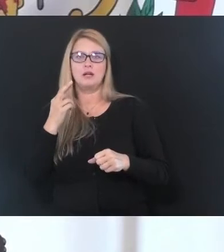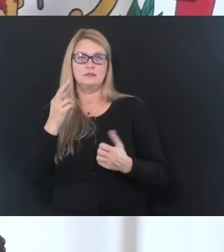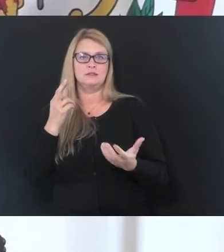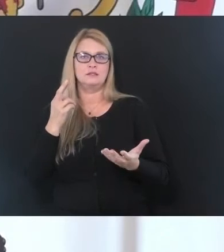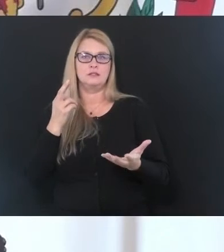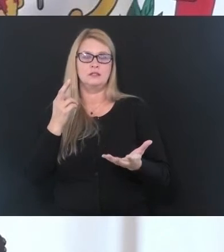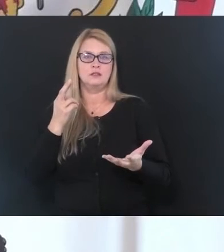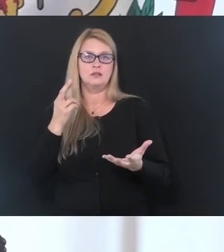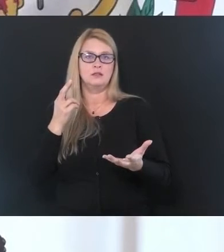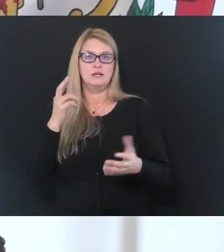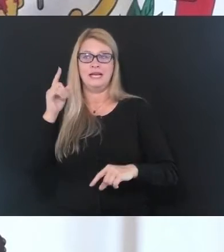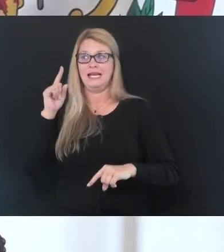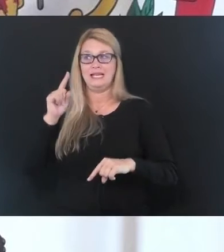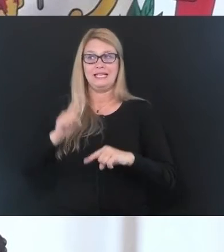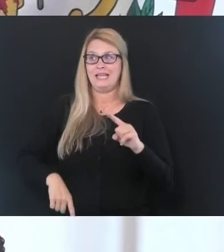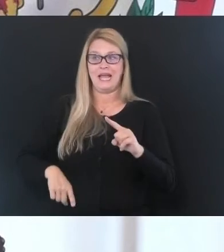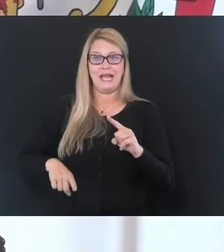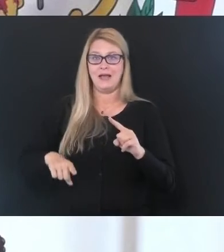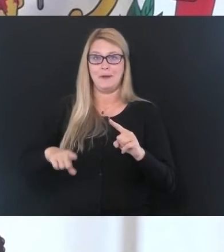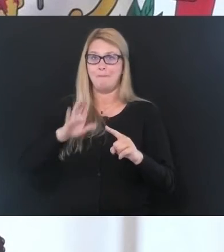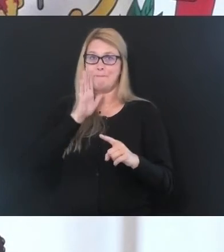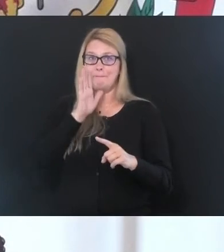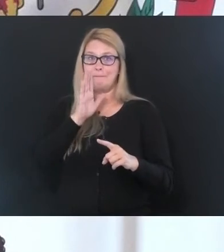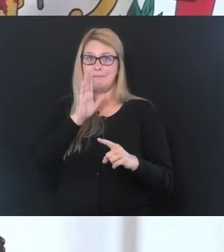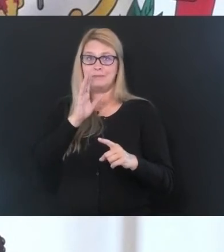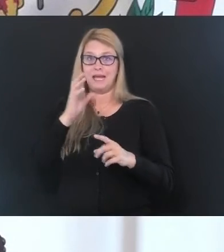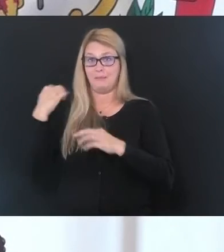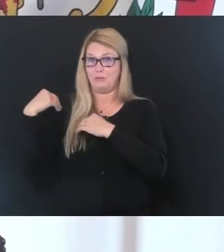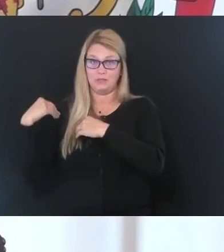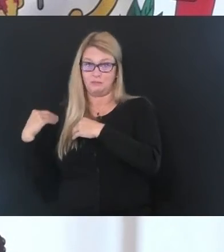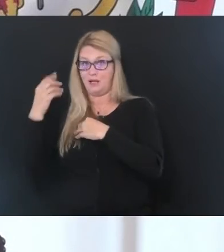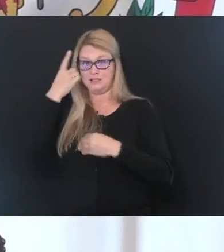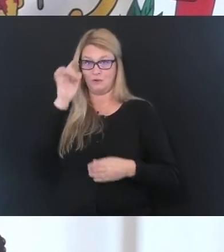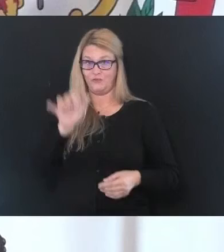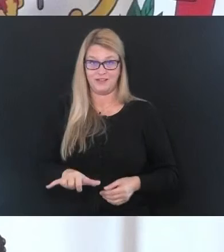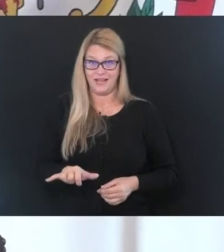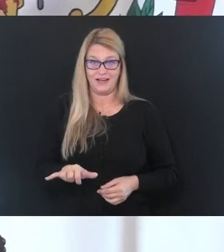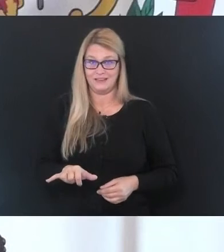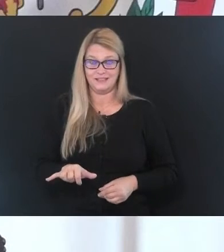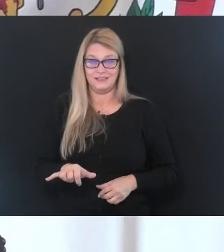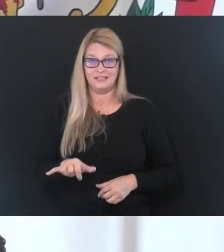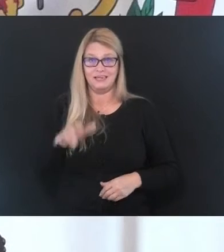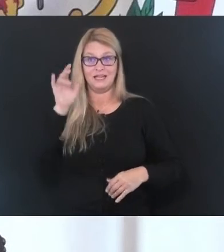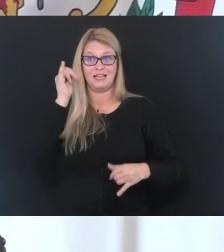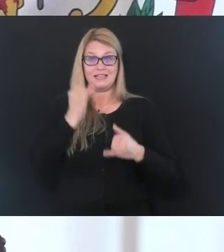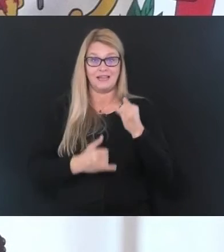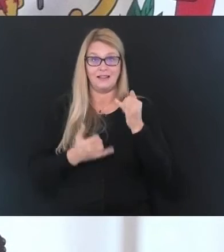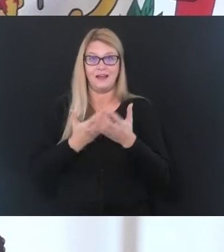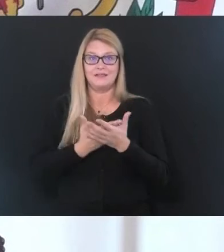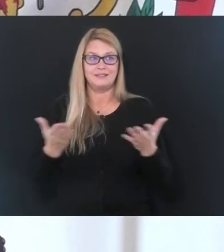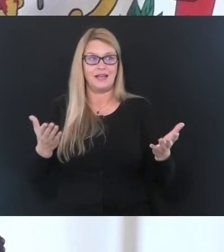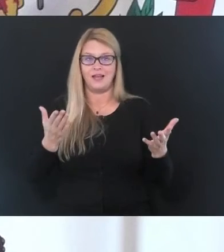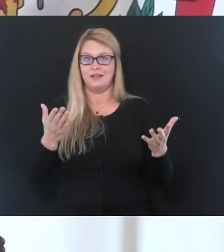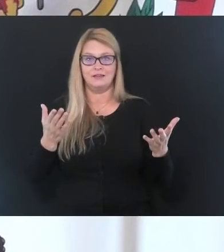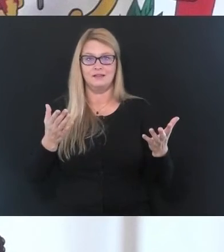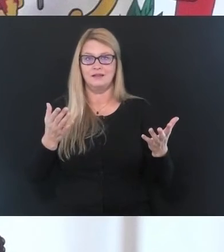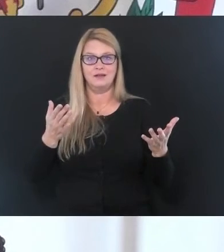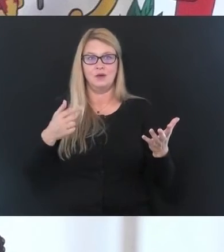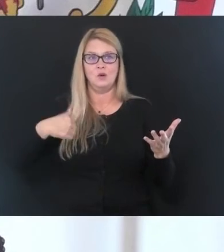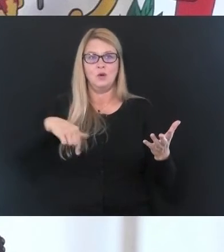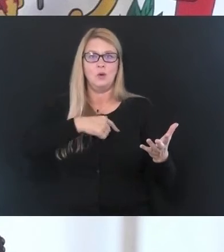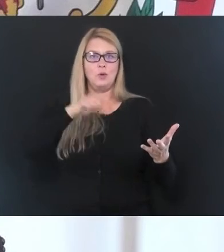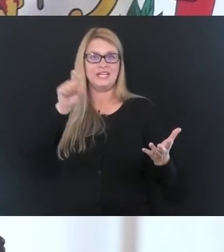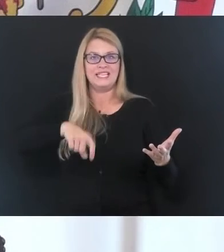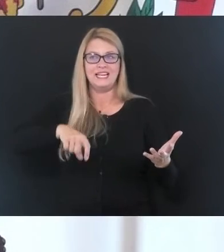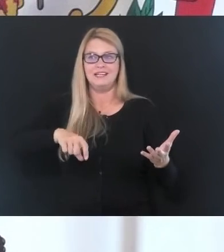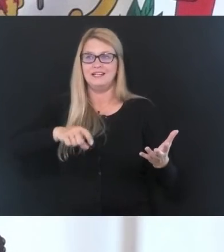goodness, a restaurant can't be held accountable for all this stuff. But people, the last thing we need to start doing now is coming